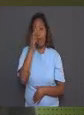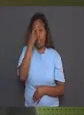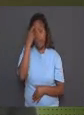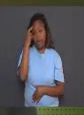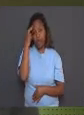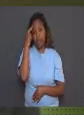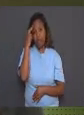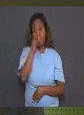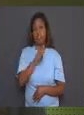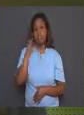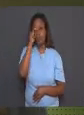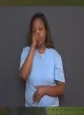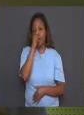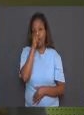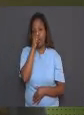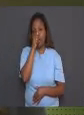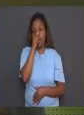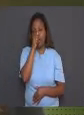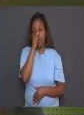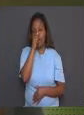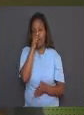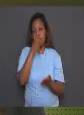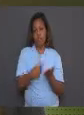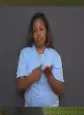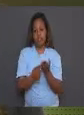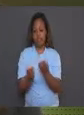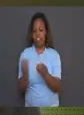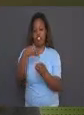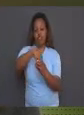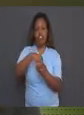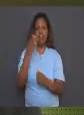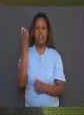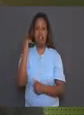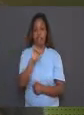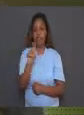because Ethiopia was not included.